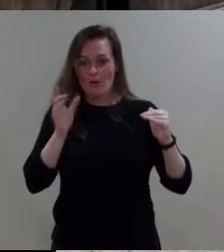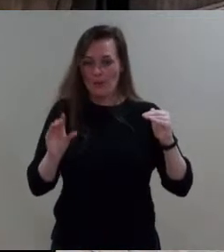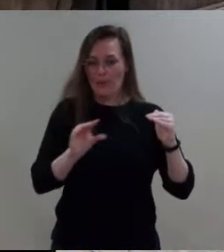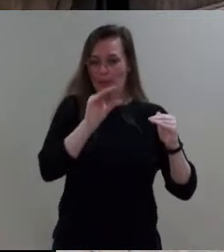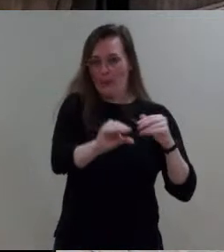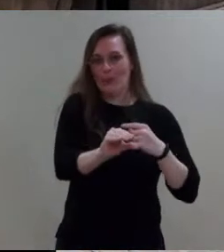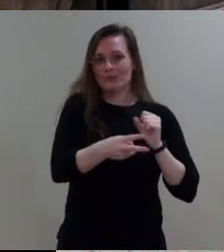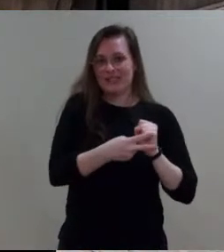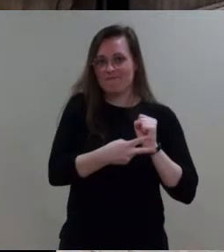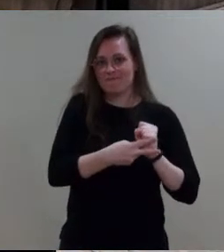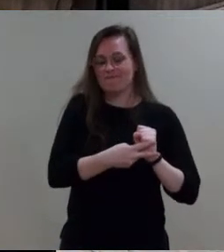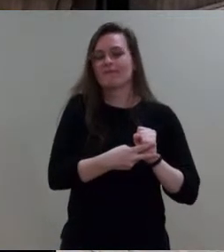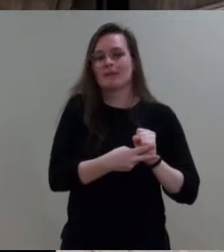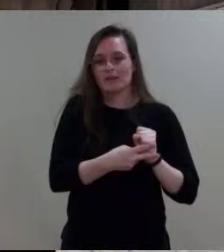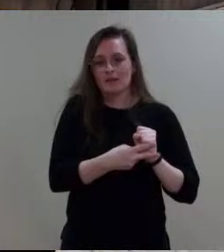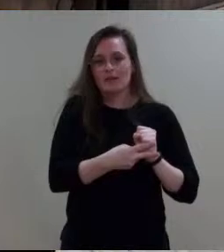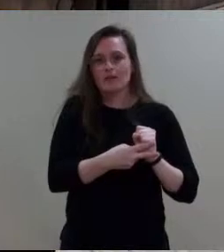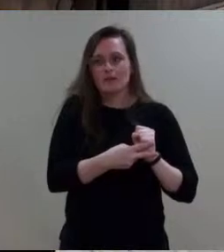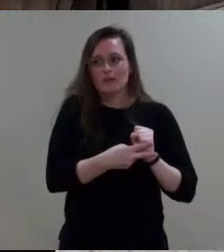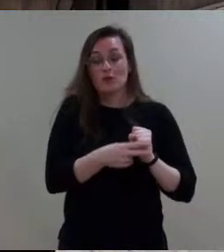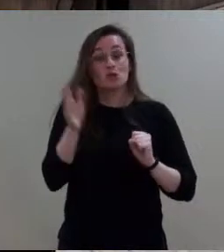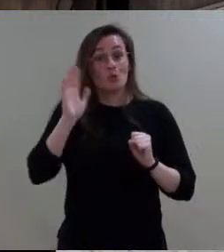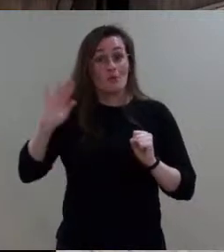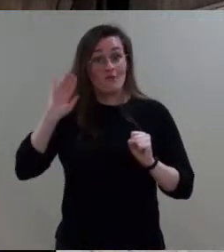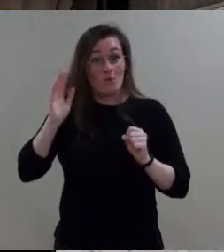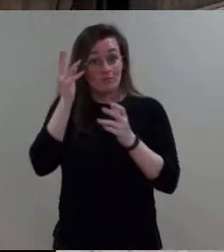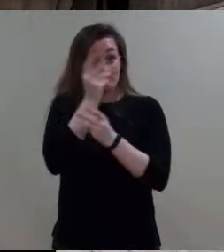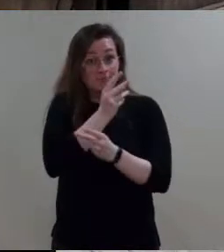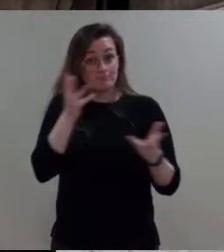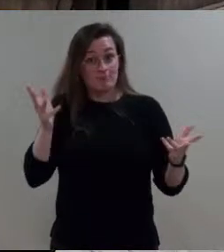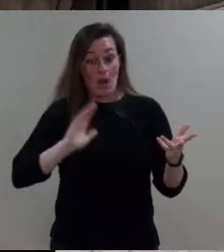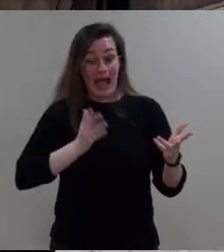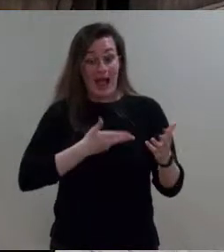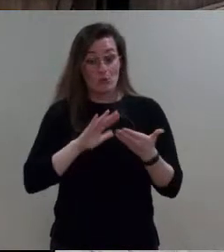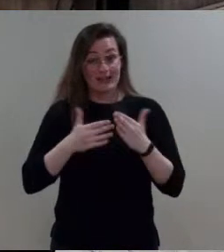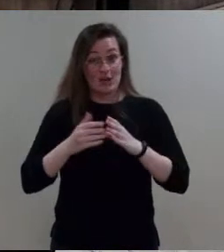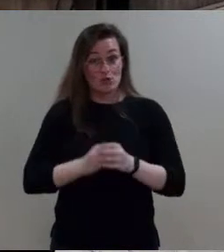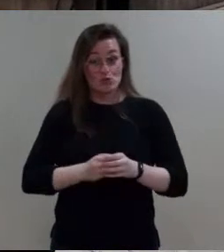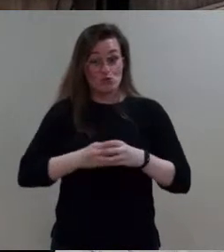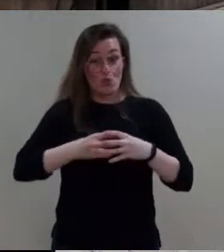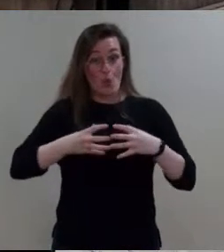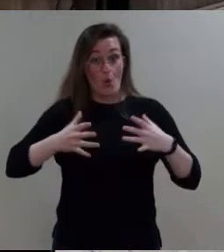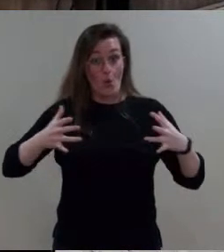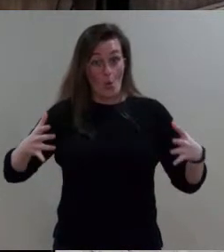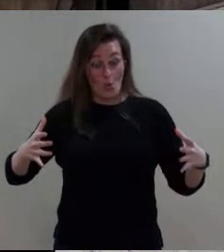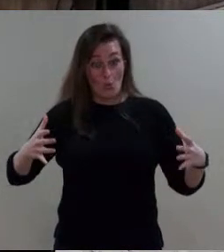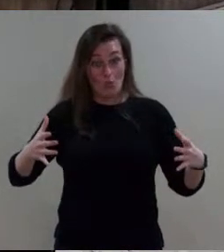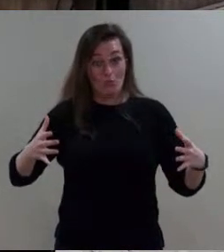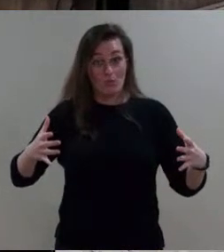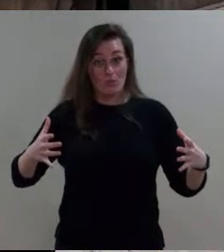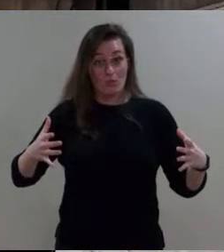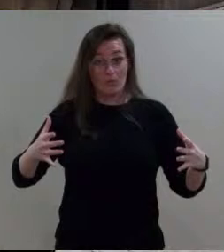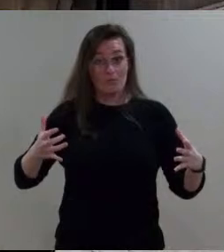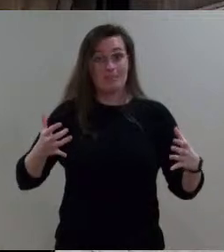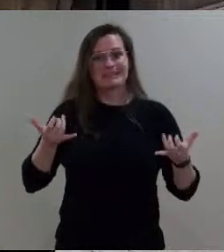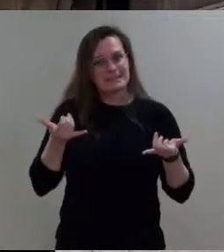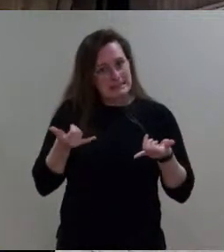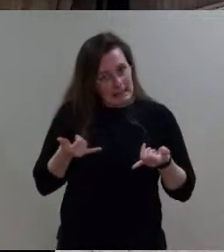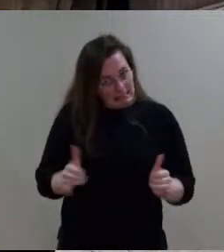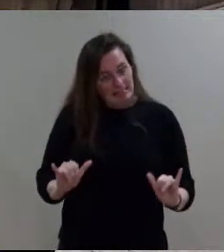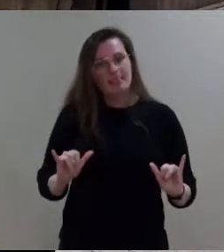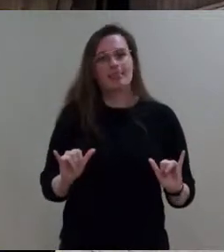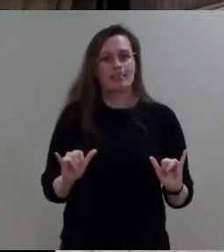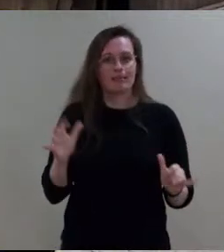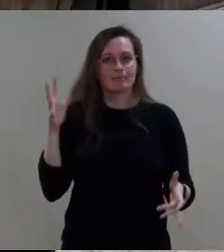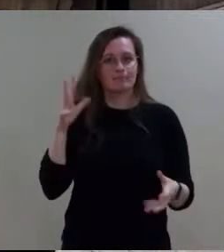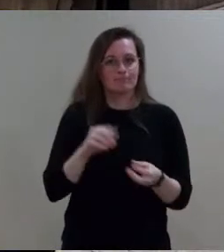that statement where I said that despite how much our town has grown, we're still only getting about $9 million worth